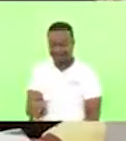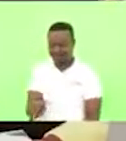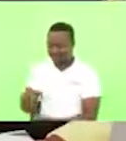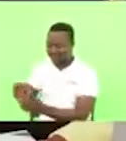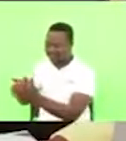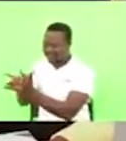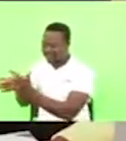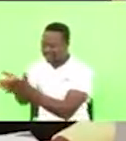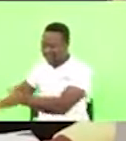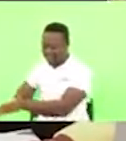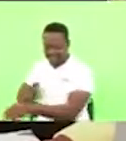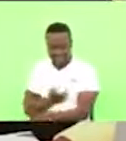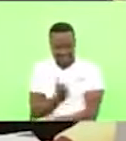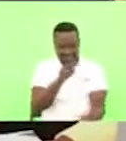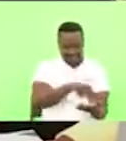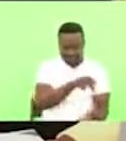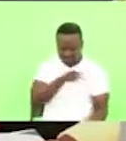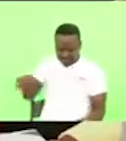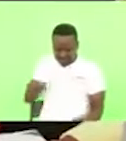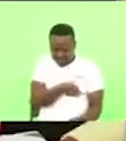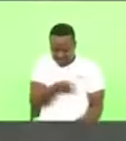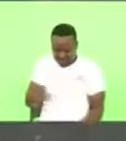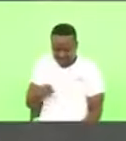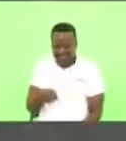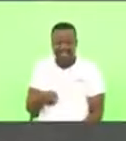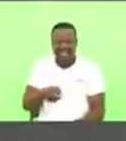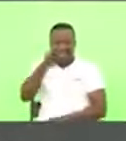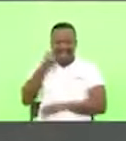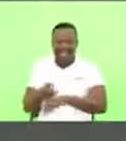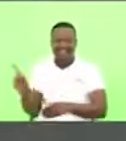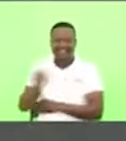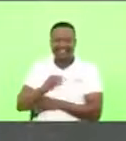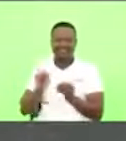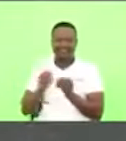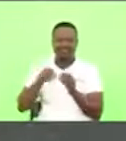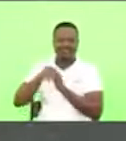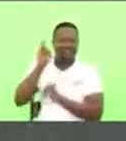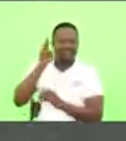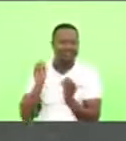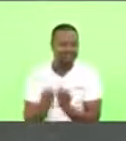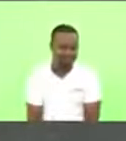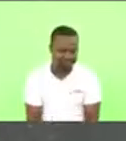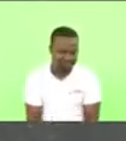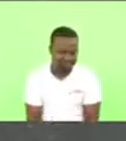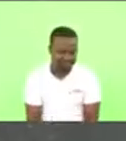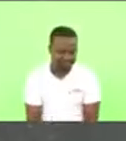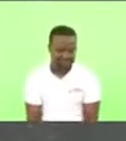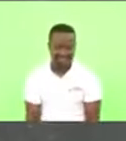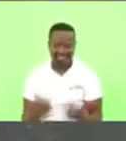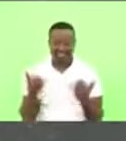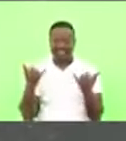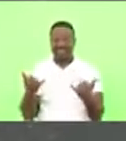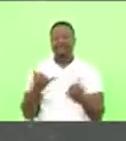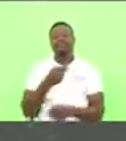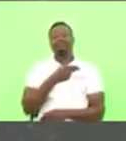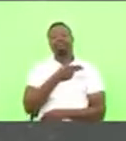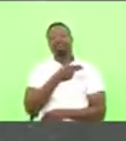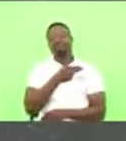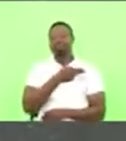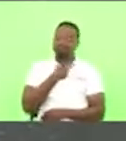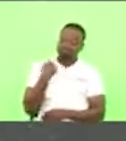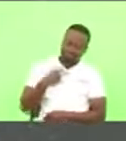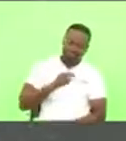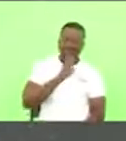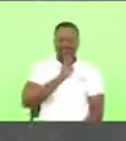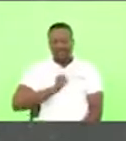and resurrection was the toughest day in history. See, the high priest and the chief priest and the